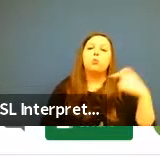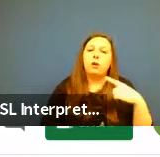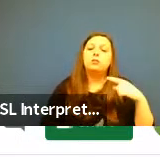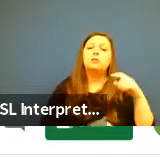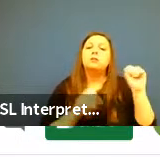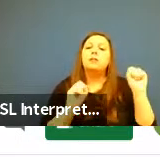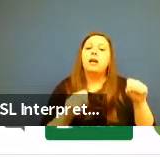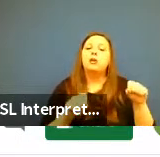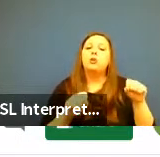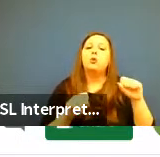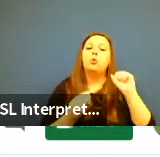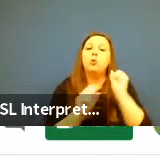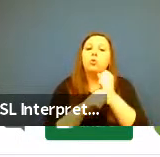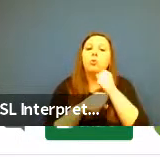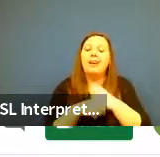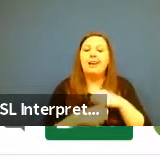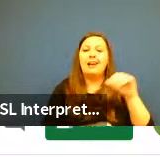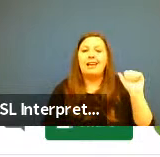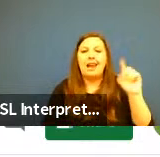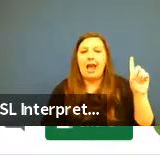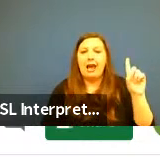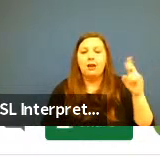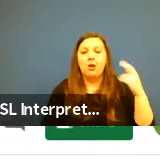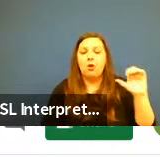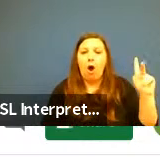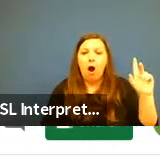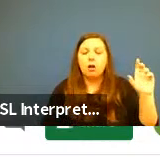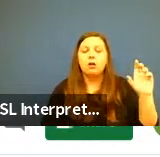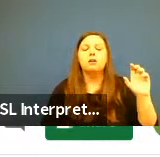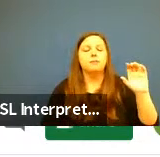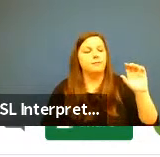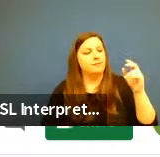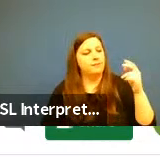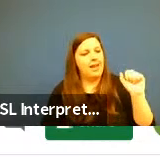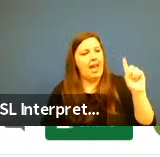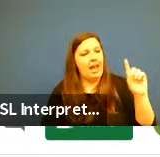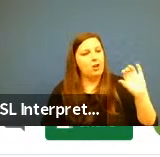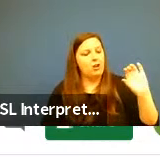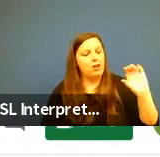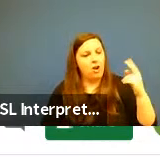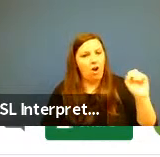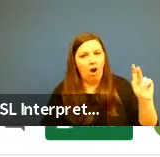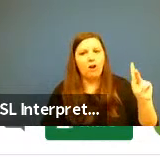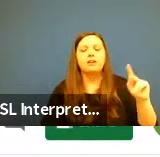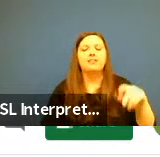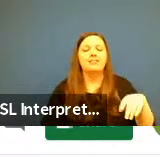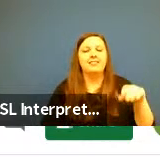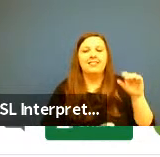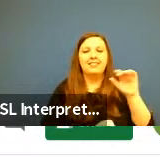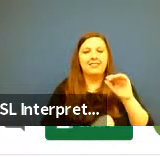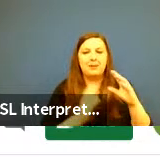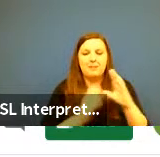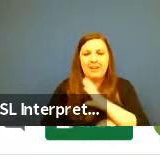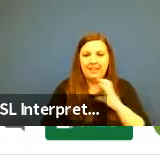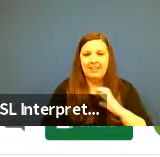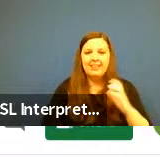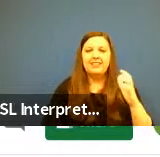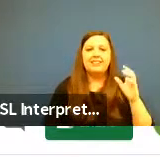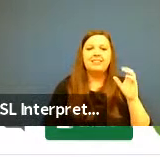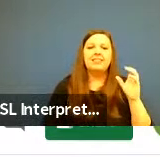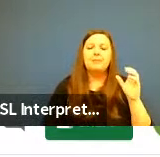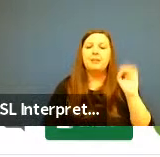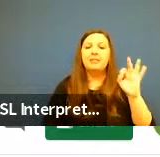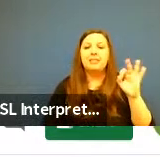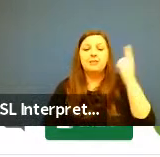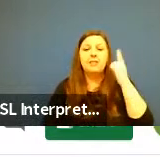to respond to the things that you're talking about now? Because until we get this focus, so that, you know, if someone runs